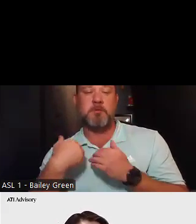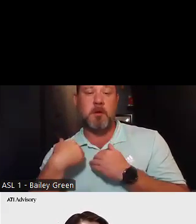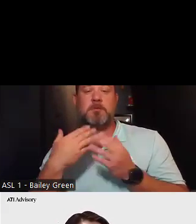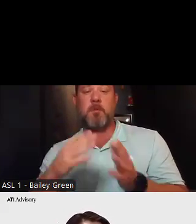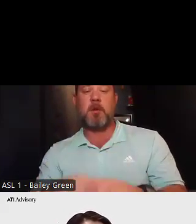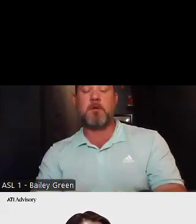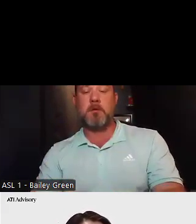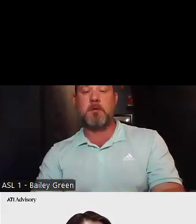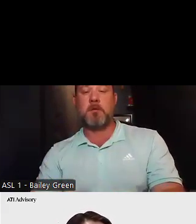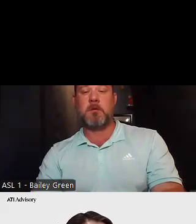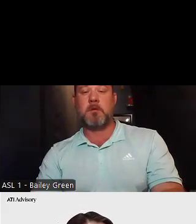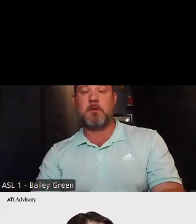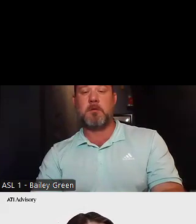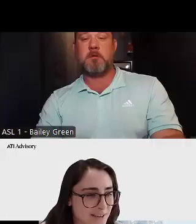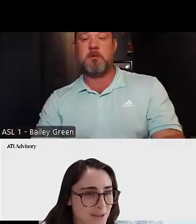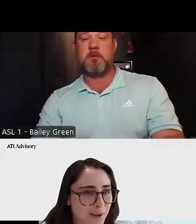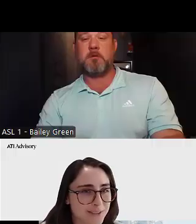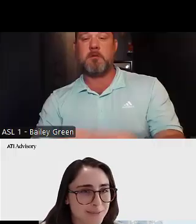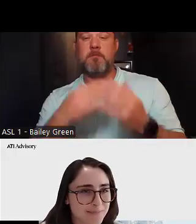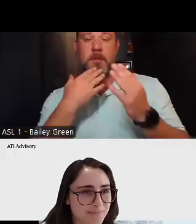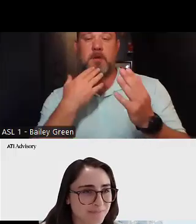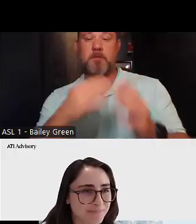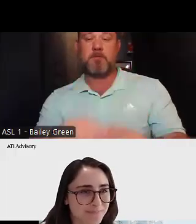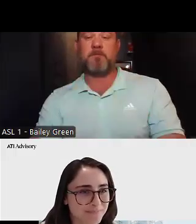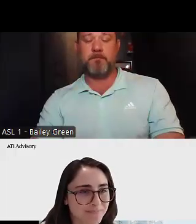here. Okay, thank you so much.